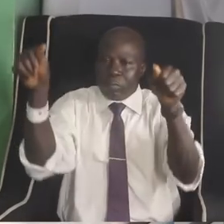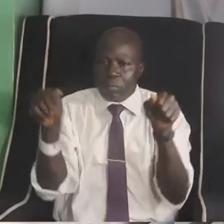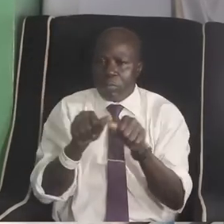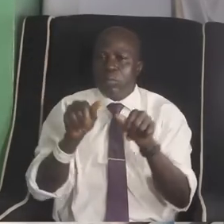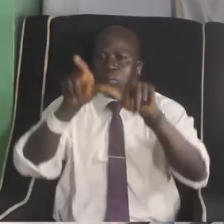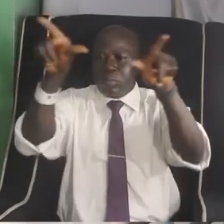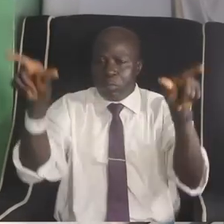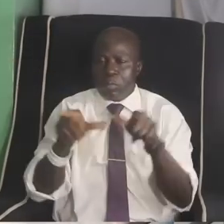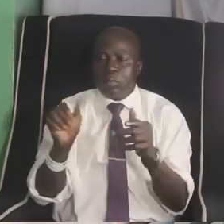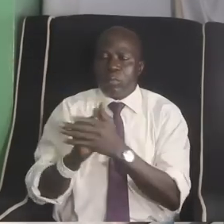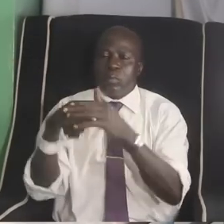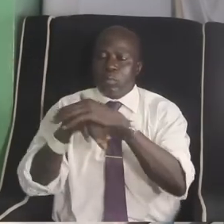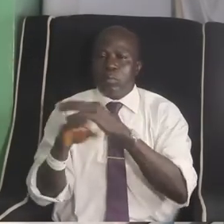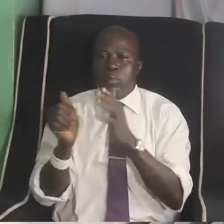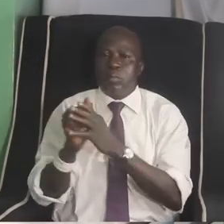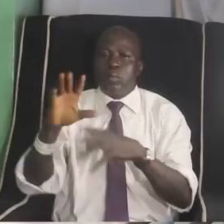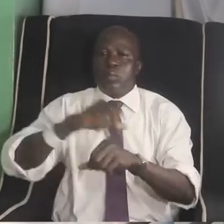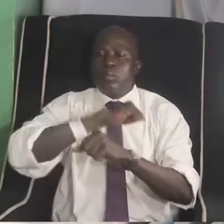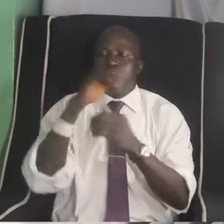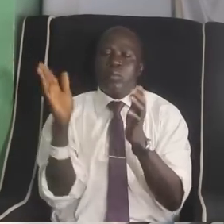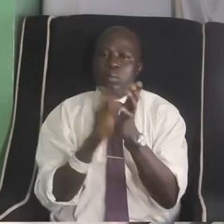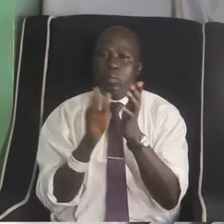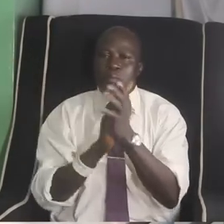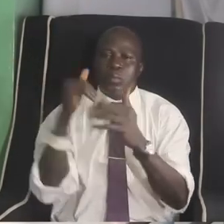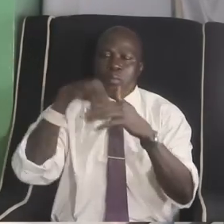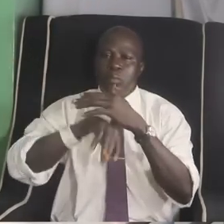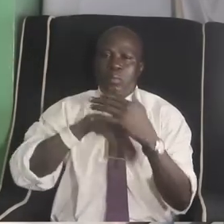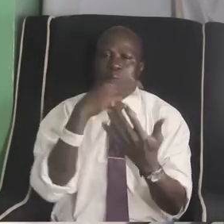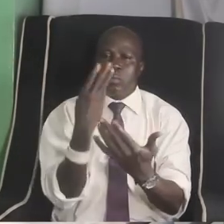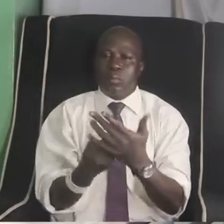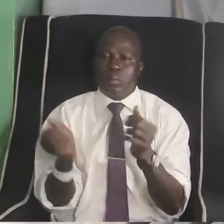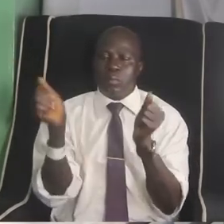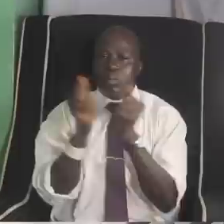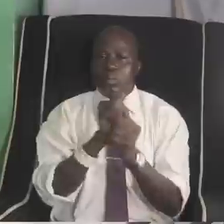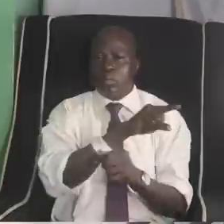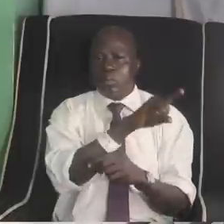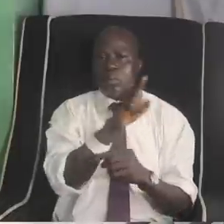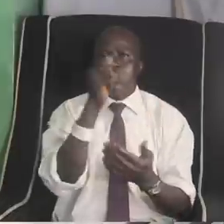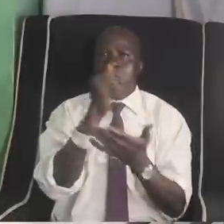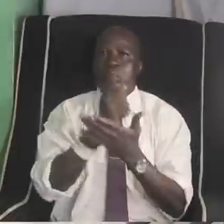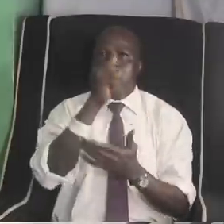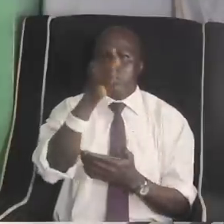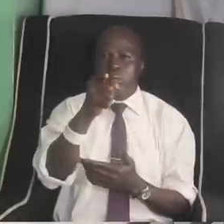ope. Wa lenu eyin. Yo de dara fun o. Jesu Oluwa wa.